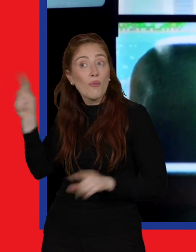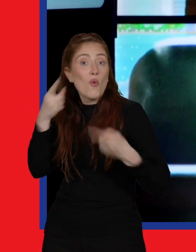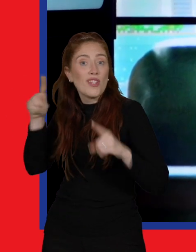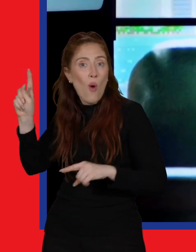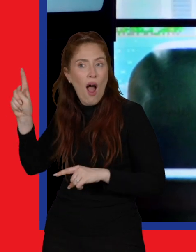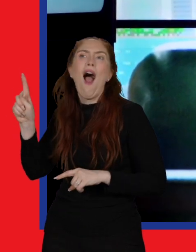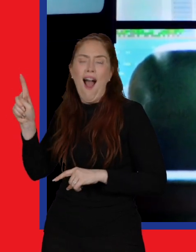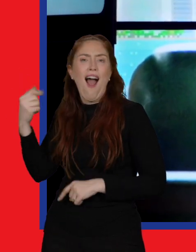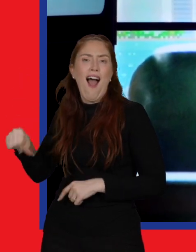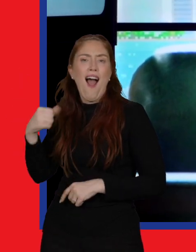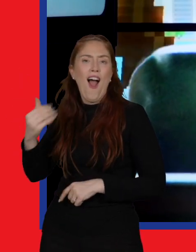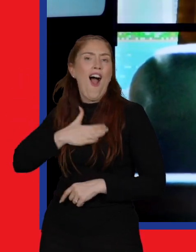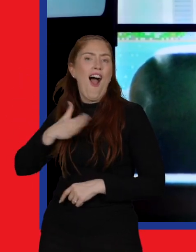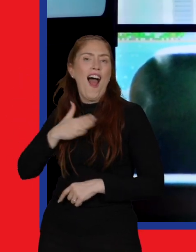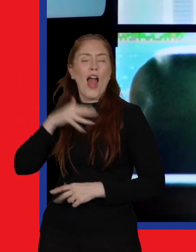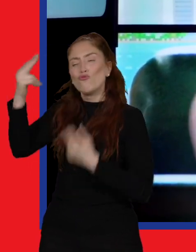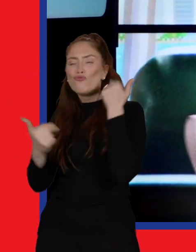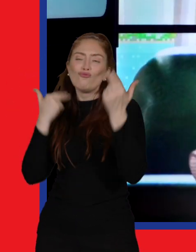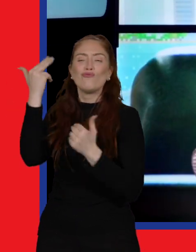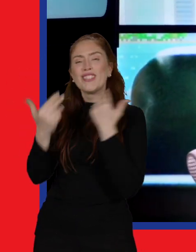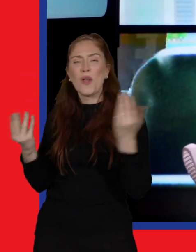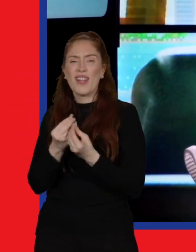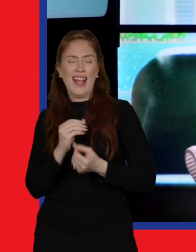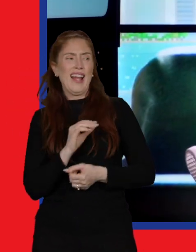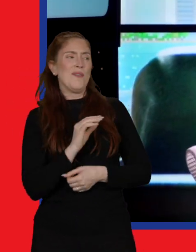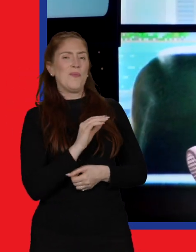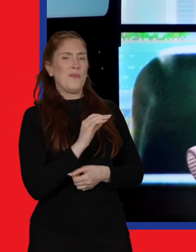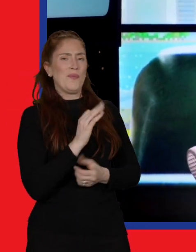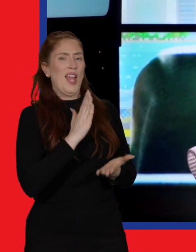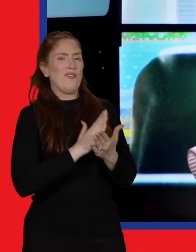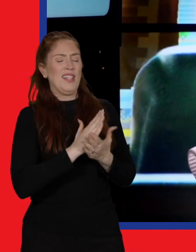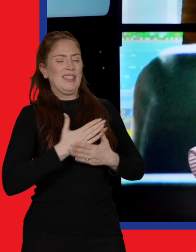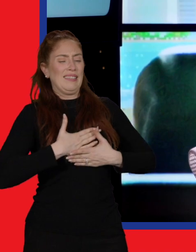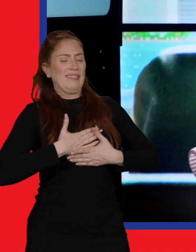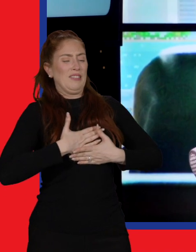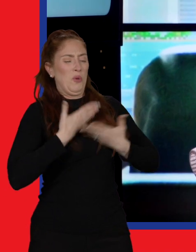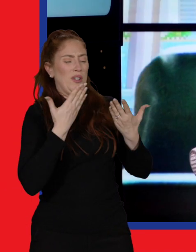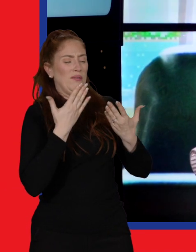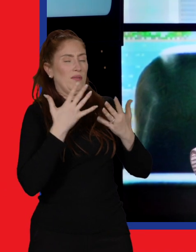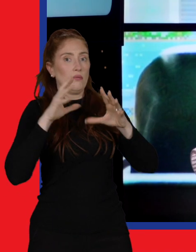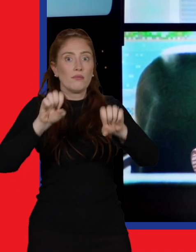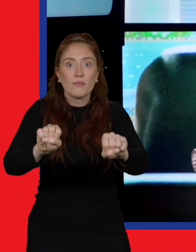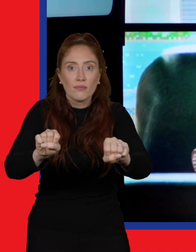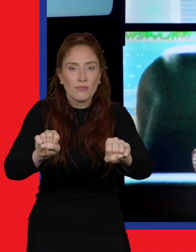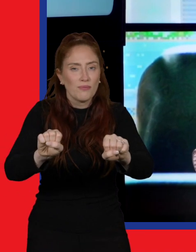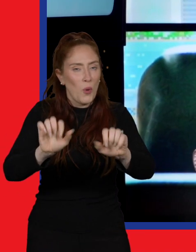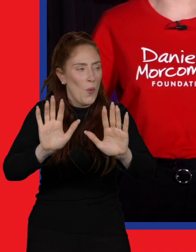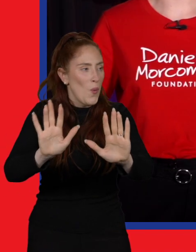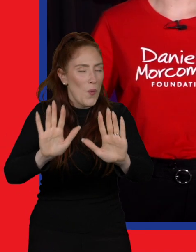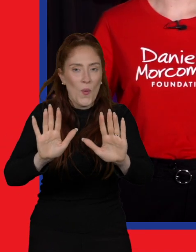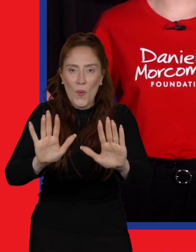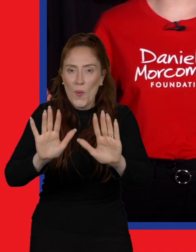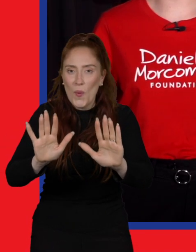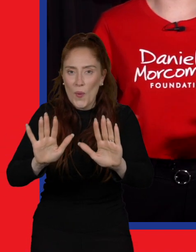you listening to? Good tune. Let me sing to you. I really don't want...